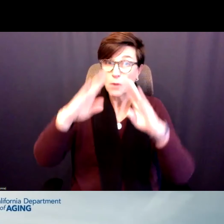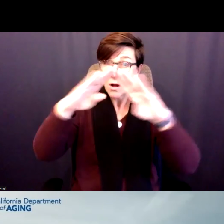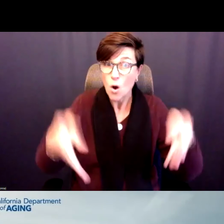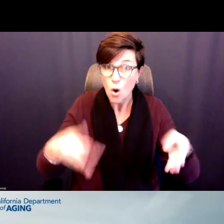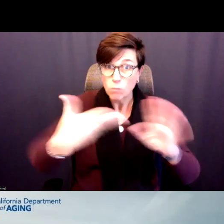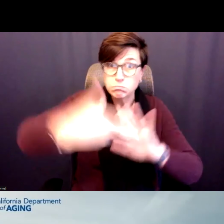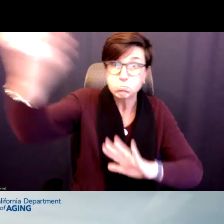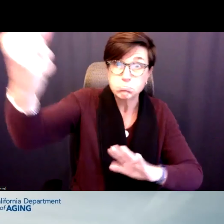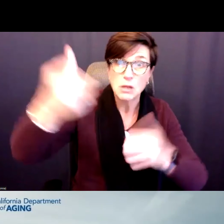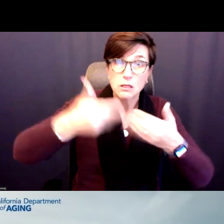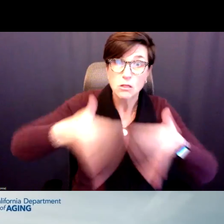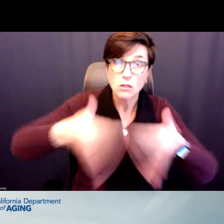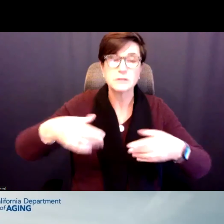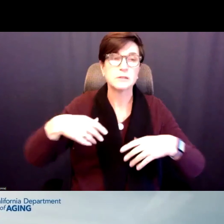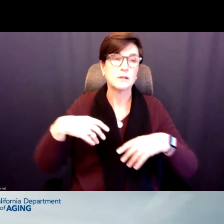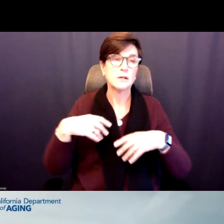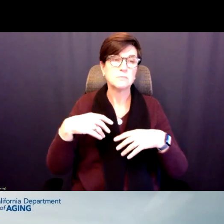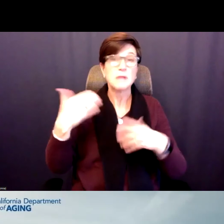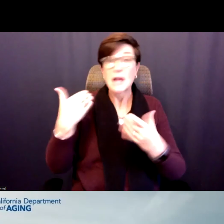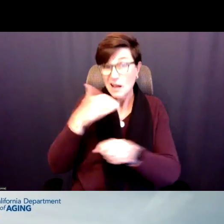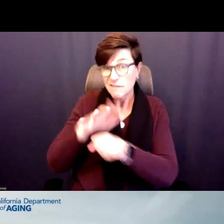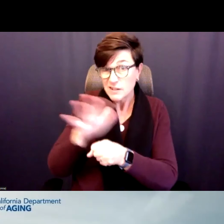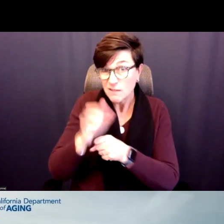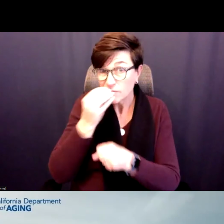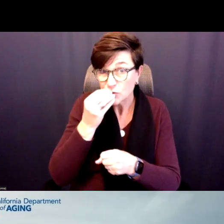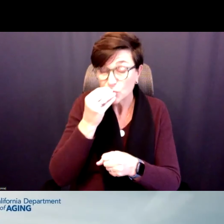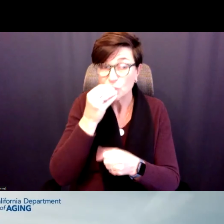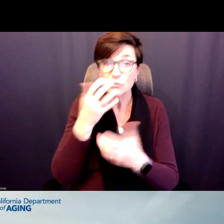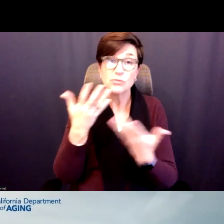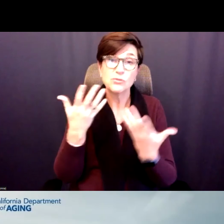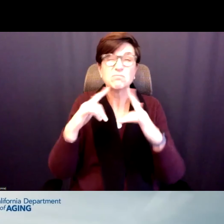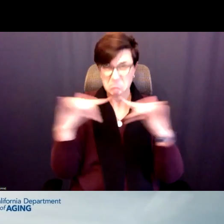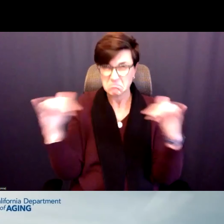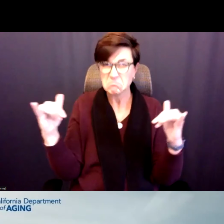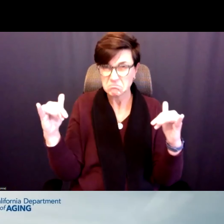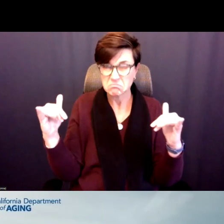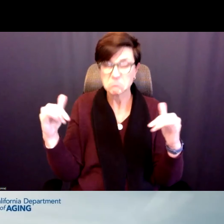from poverty. All right, next slide, please.